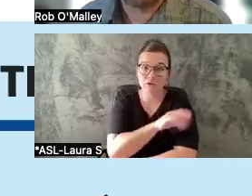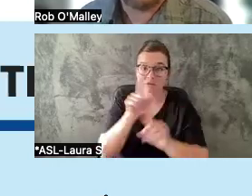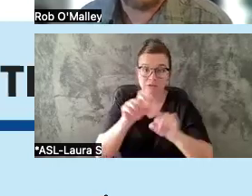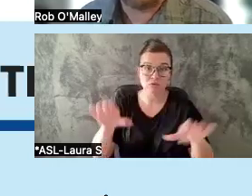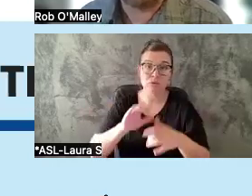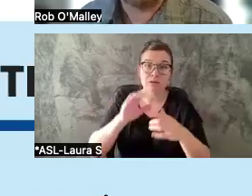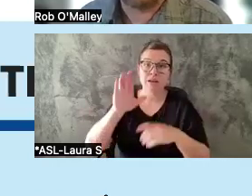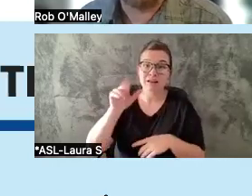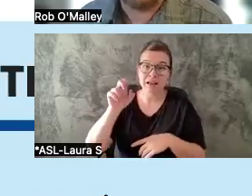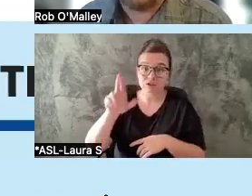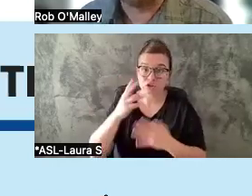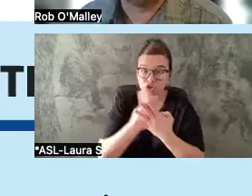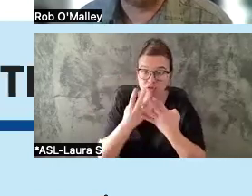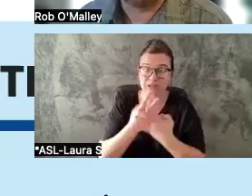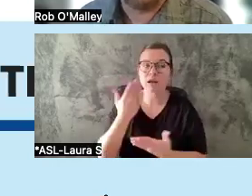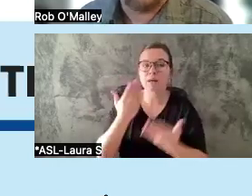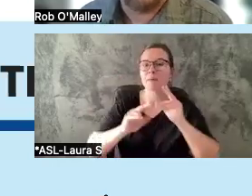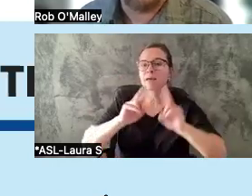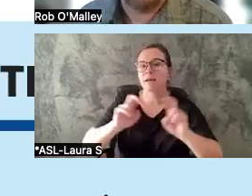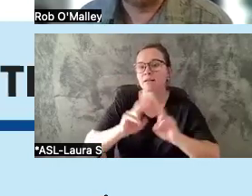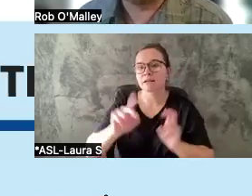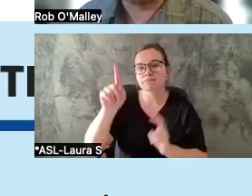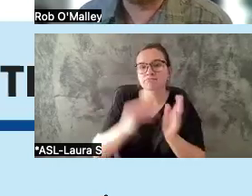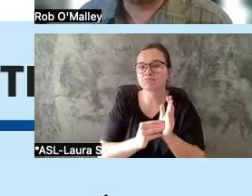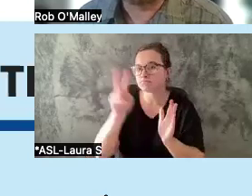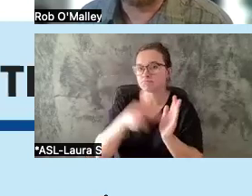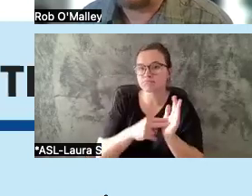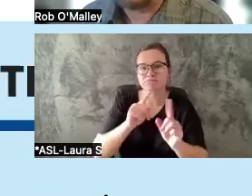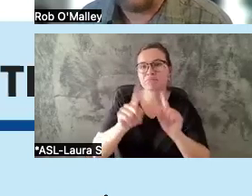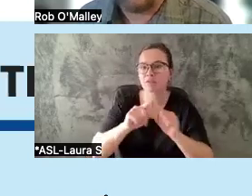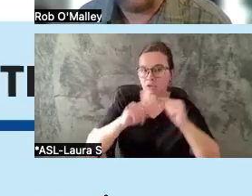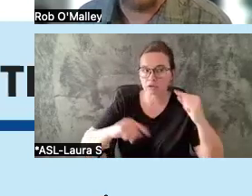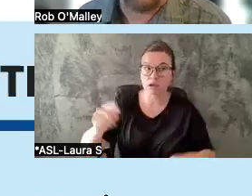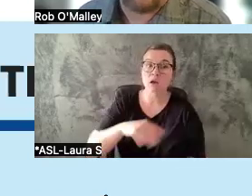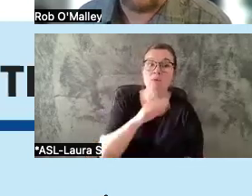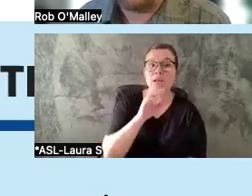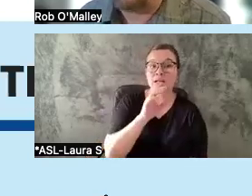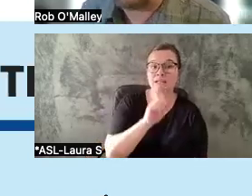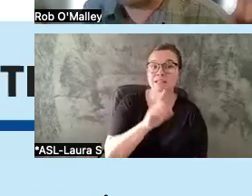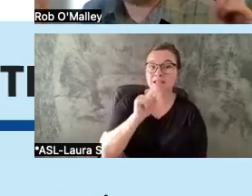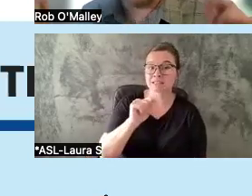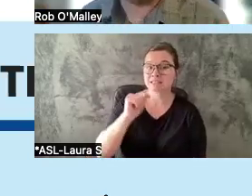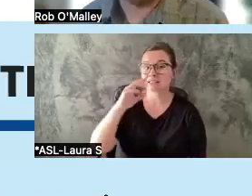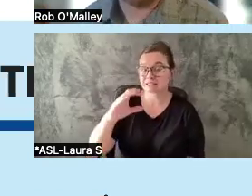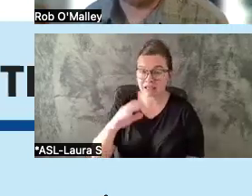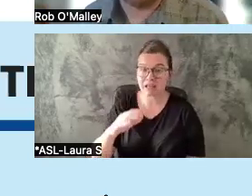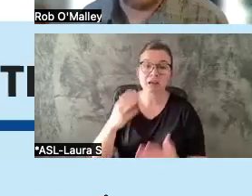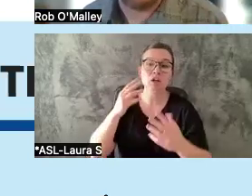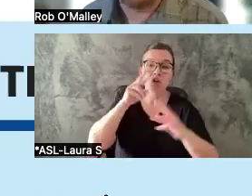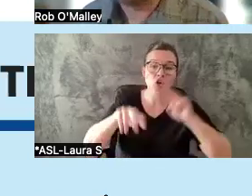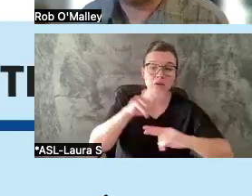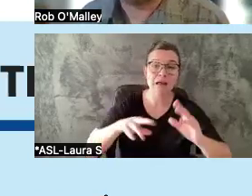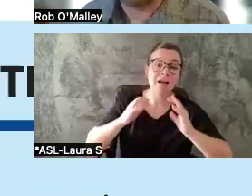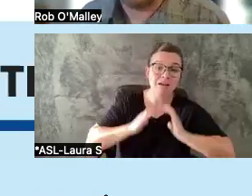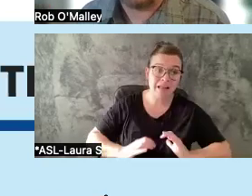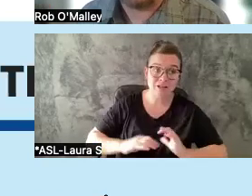screening might analyze thousands of variants, whereas a DTC testing company that's looking at cancer risk might only look